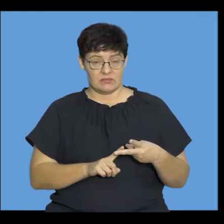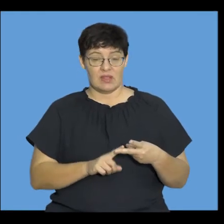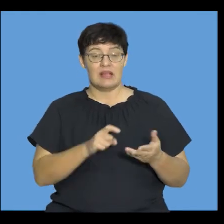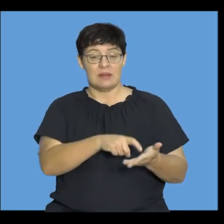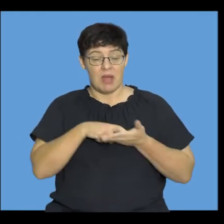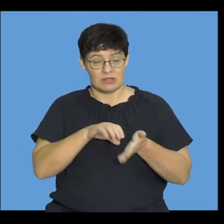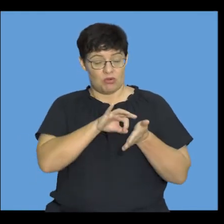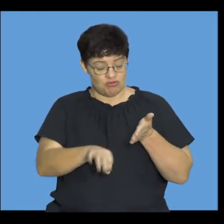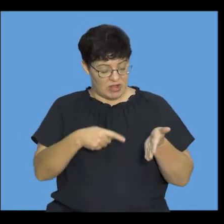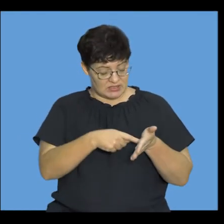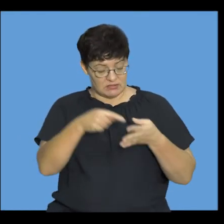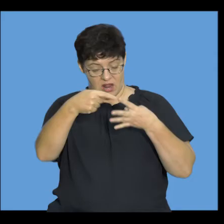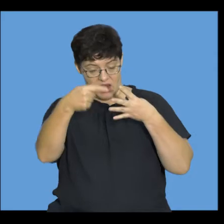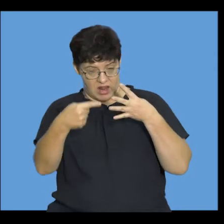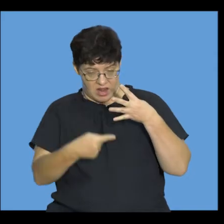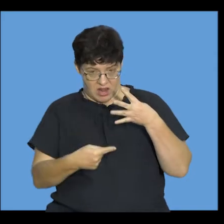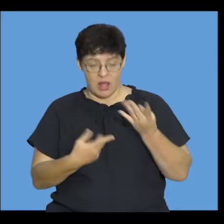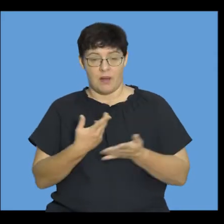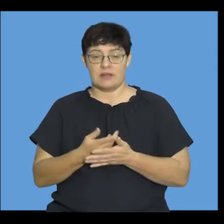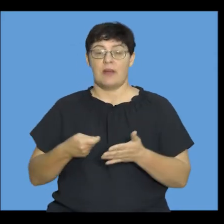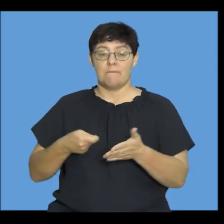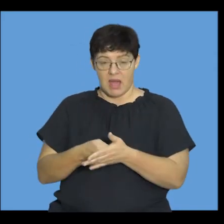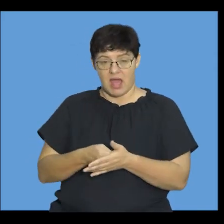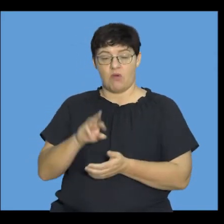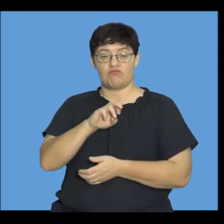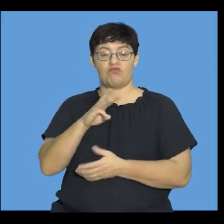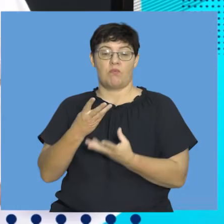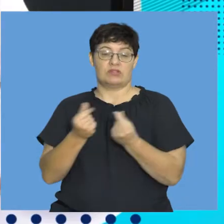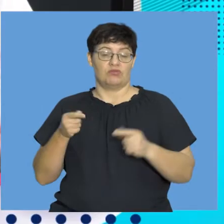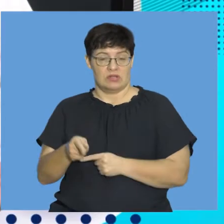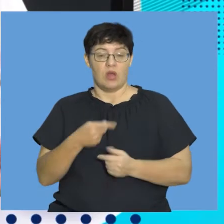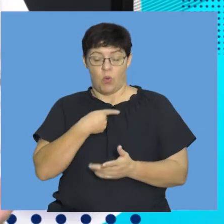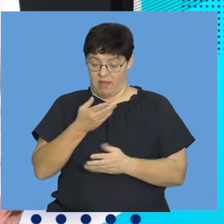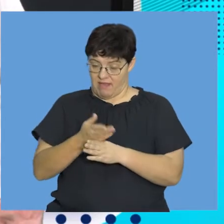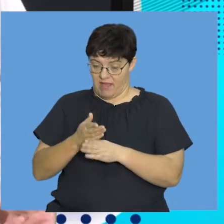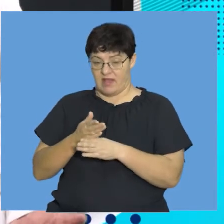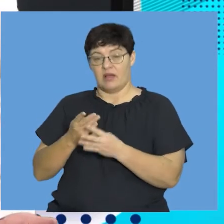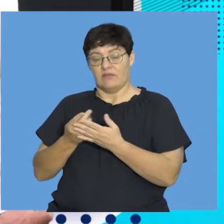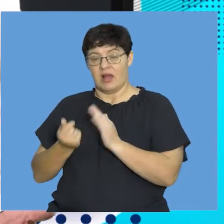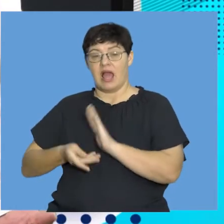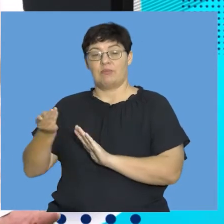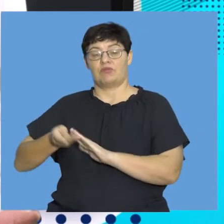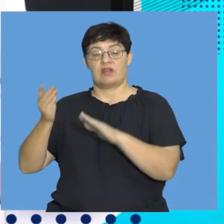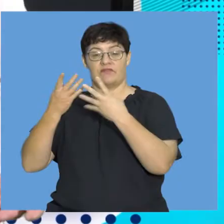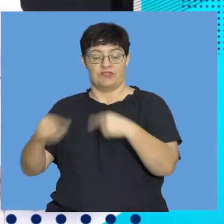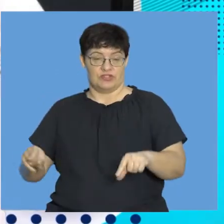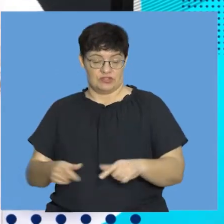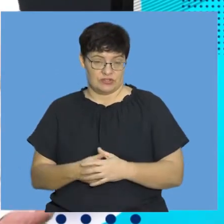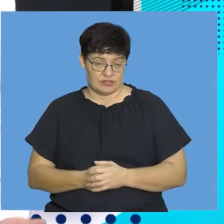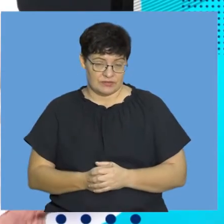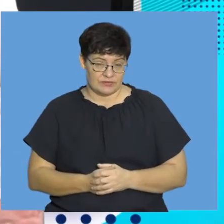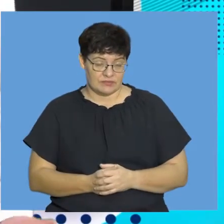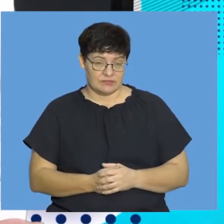Obviously, the demands of the job, the demands of the contract would be she needs more raw material to complete